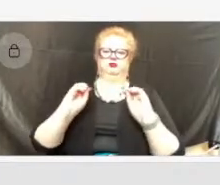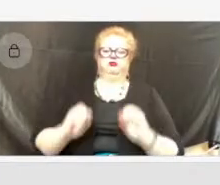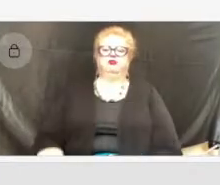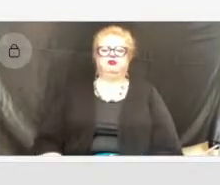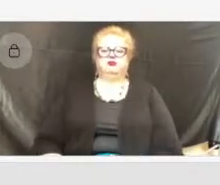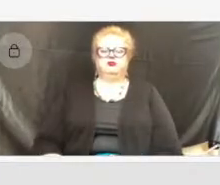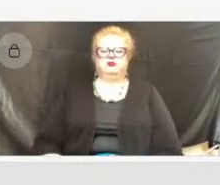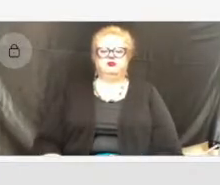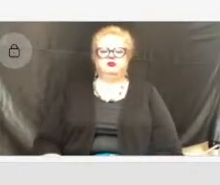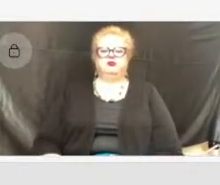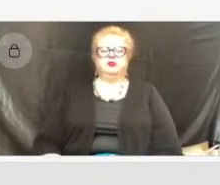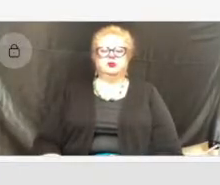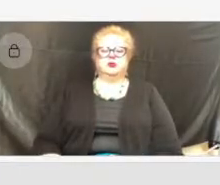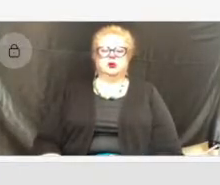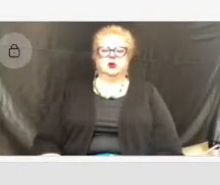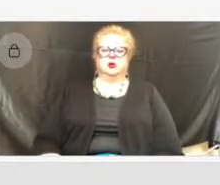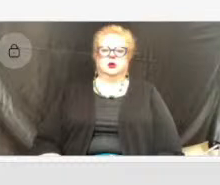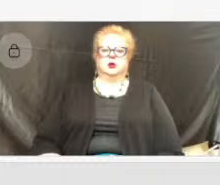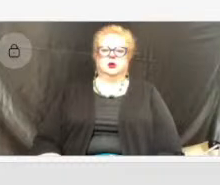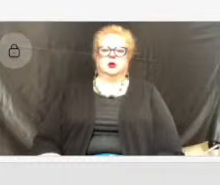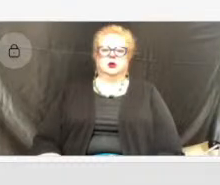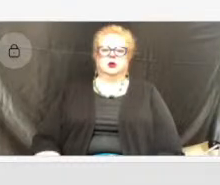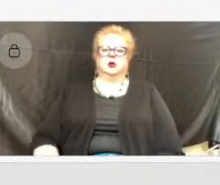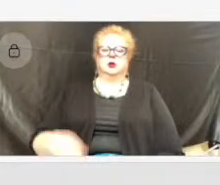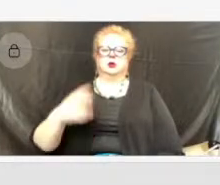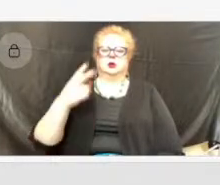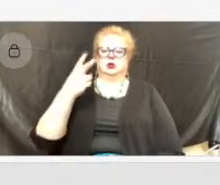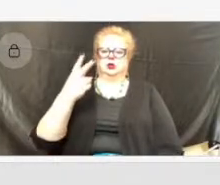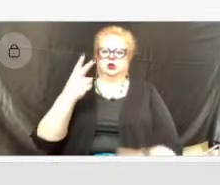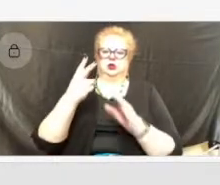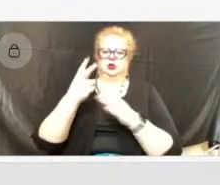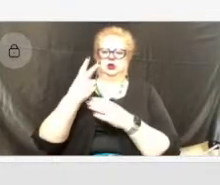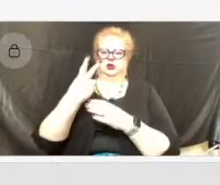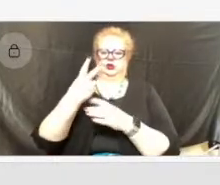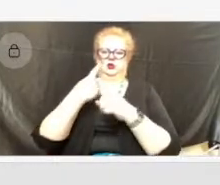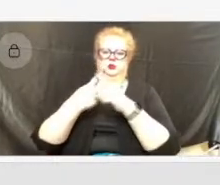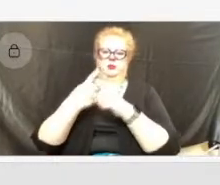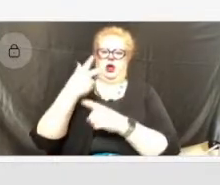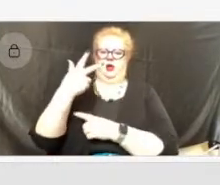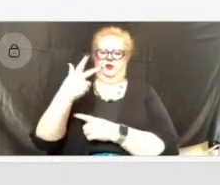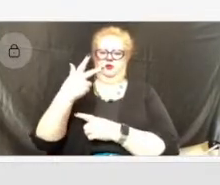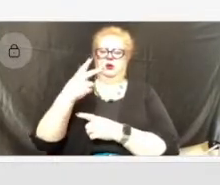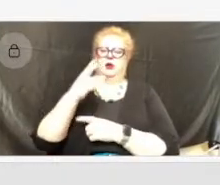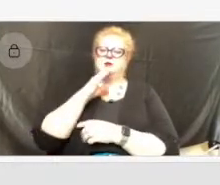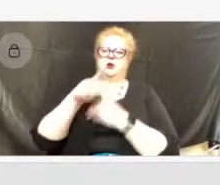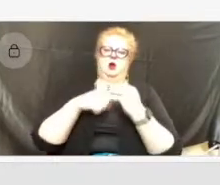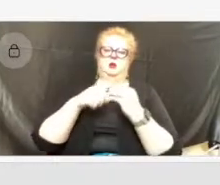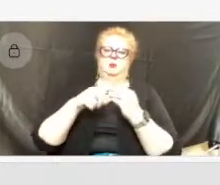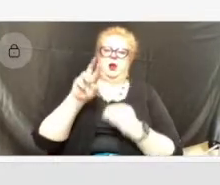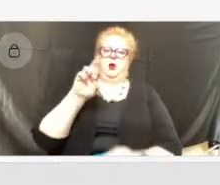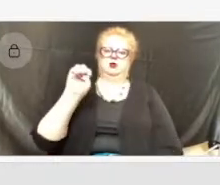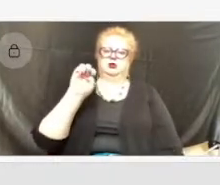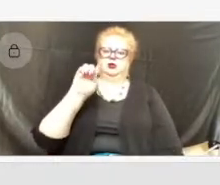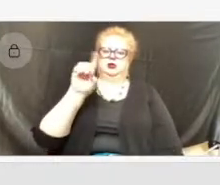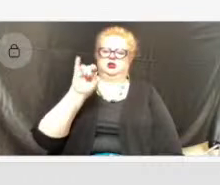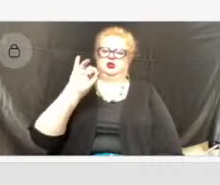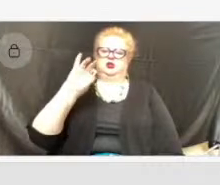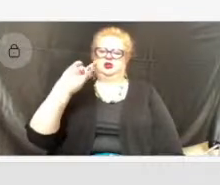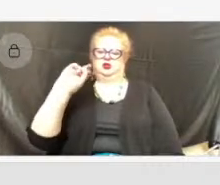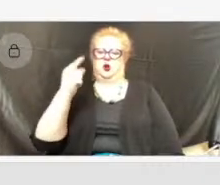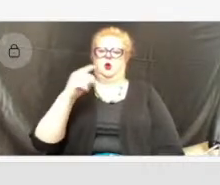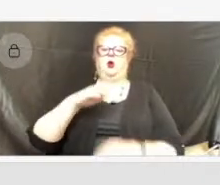The 2x3 sign about rezoning is on the front door, behind the screen